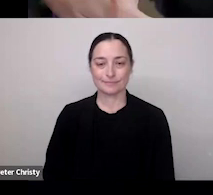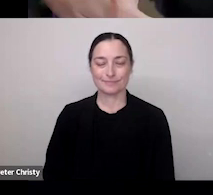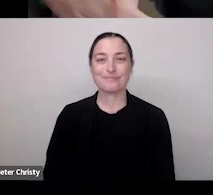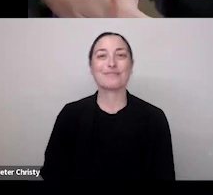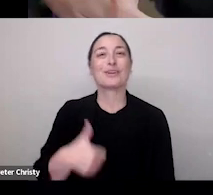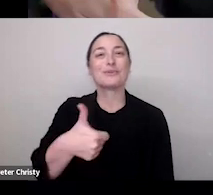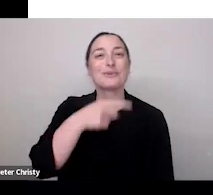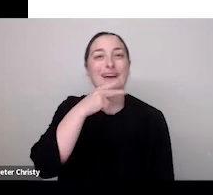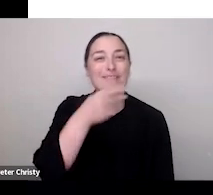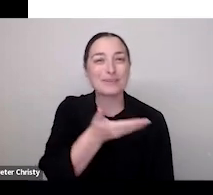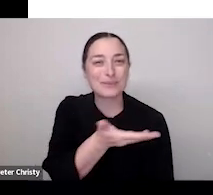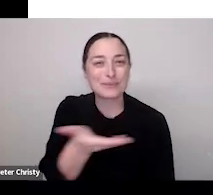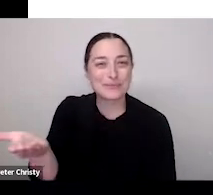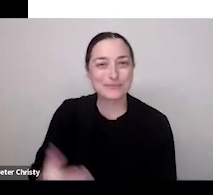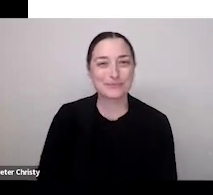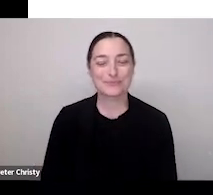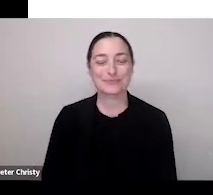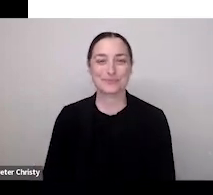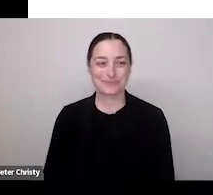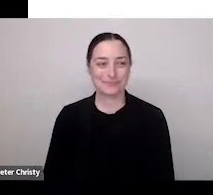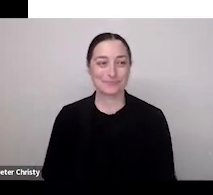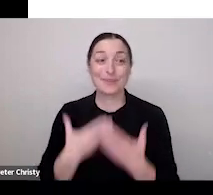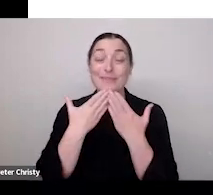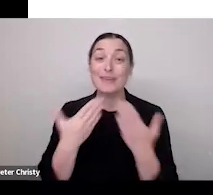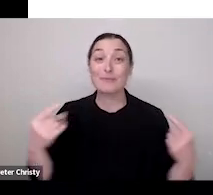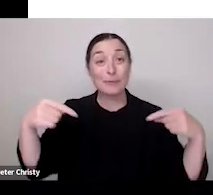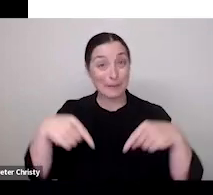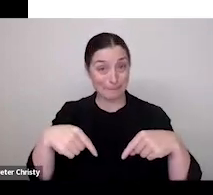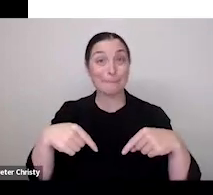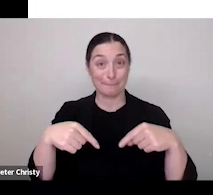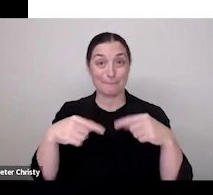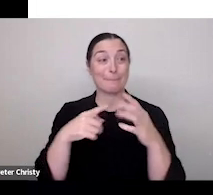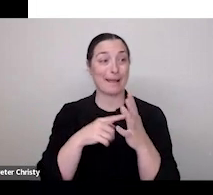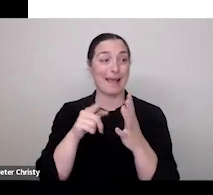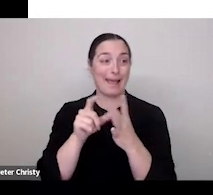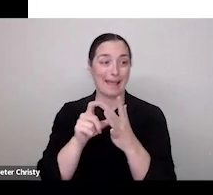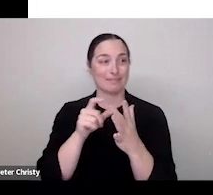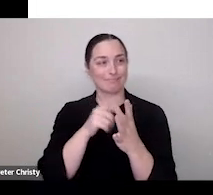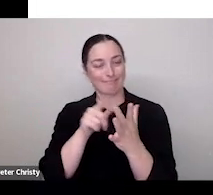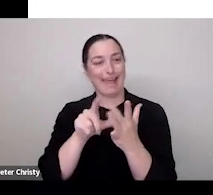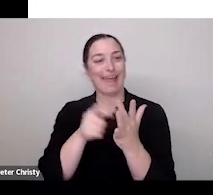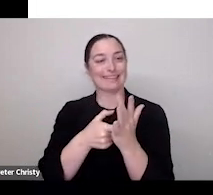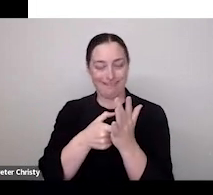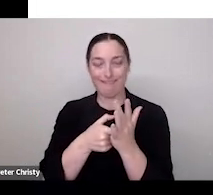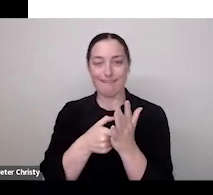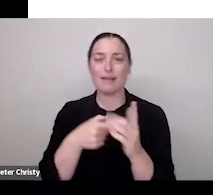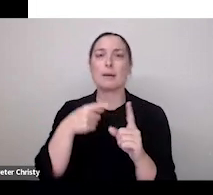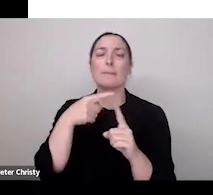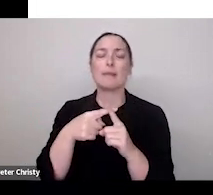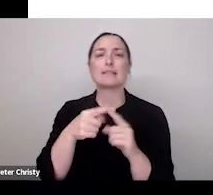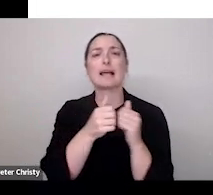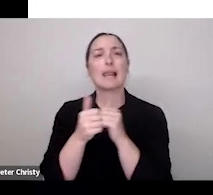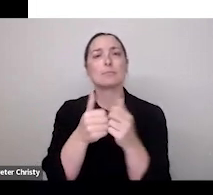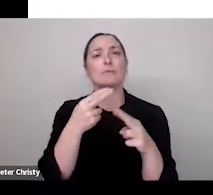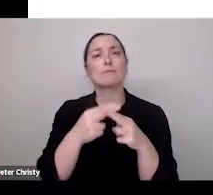Good afternoon, everybody. Thank you for joining AIDR and the Collaborating for Inclusion Research